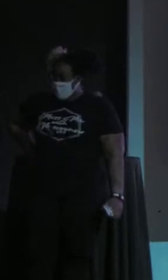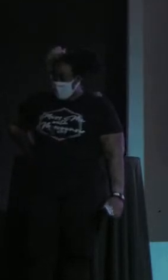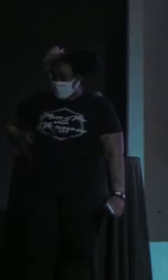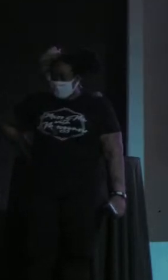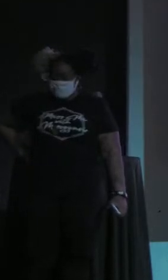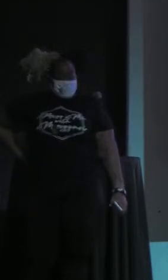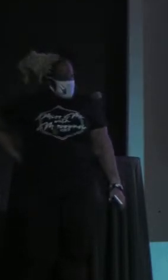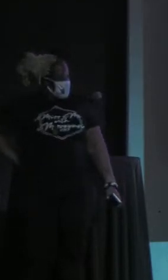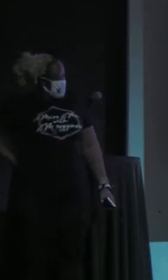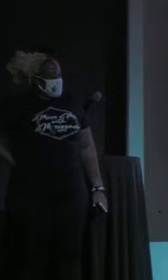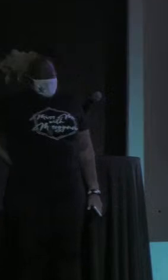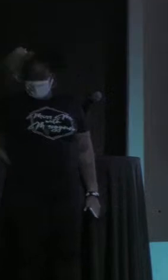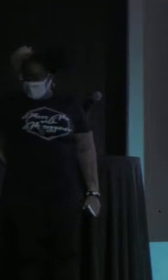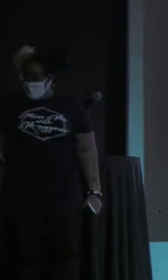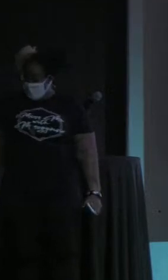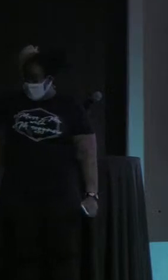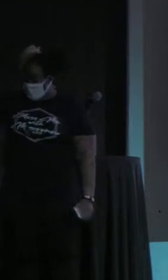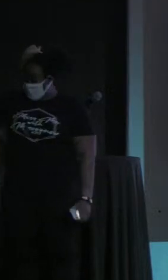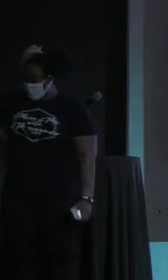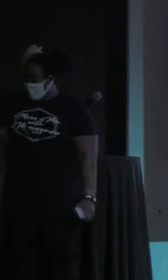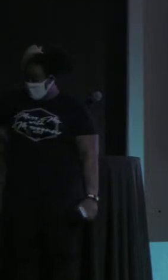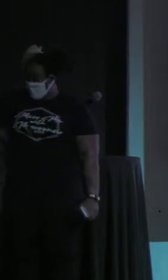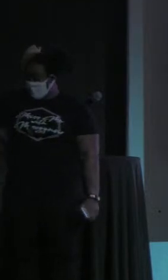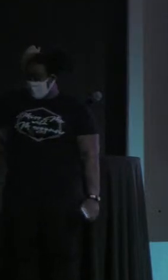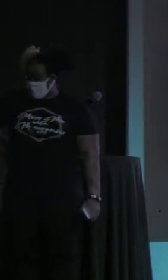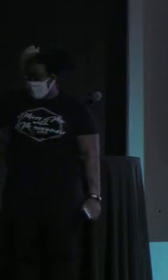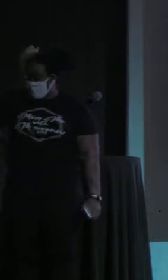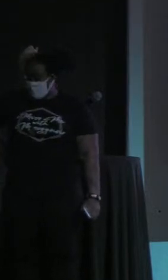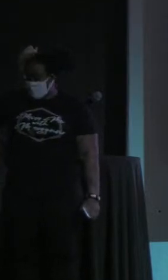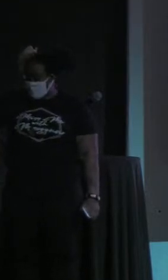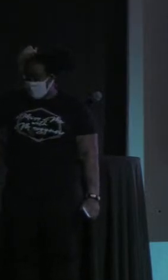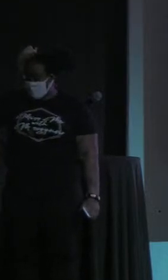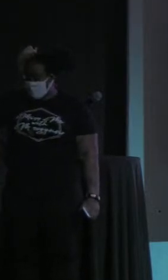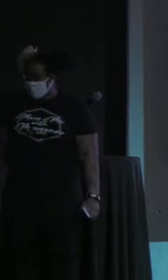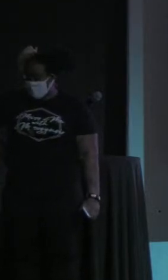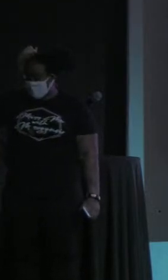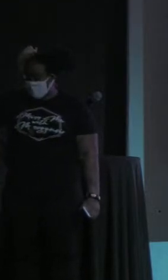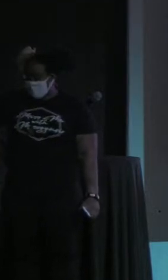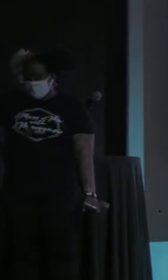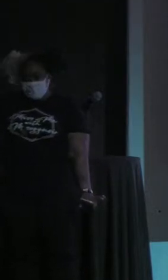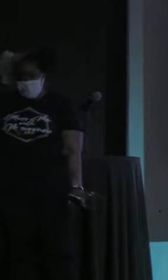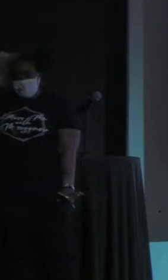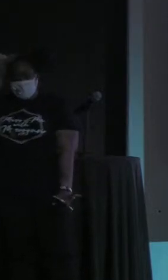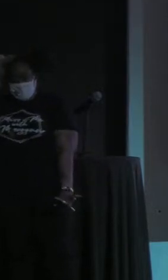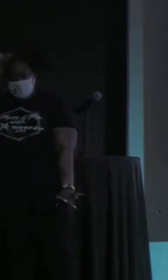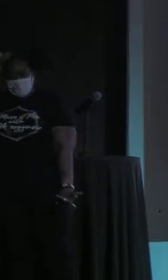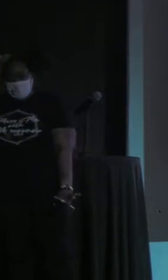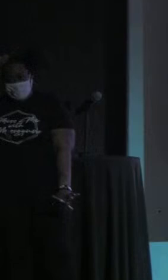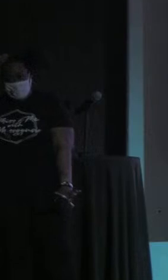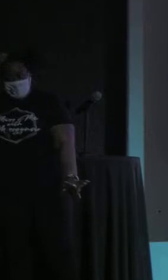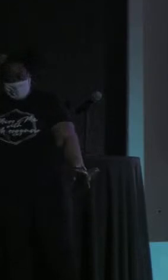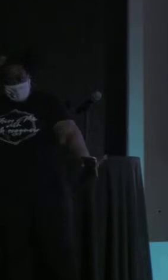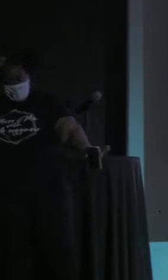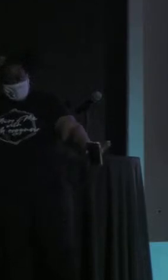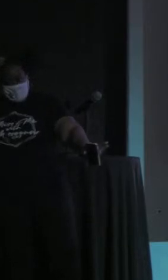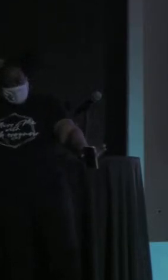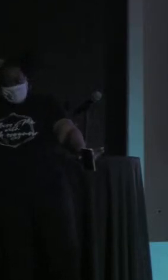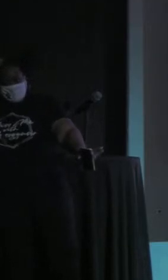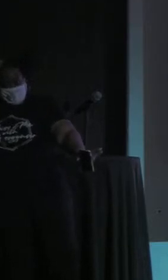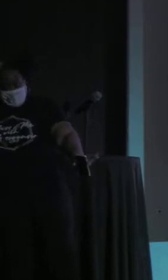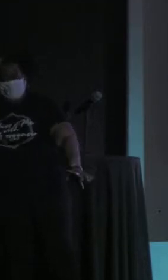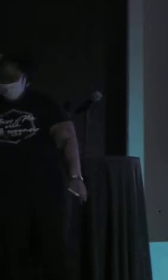And her favorite song to bust down to is anything she can tap her left foot to. She didn't say the right foot. One leg,